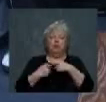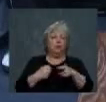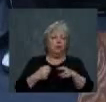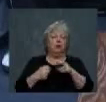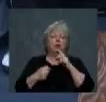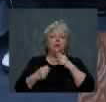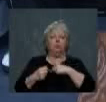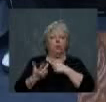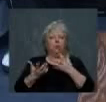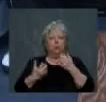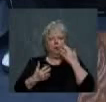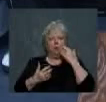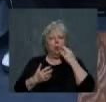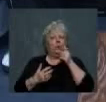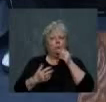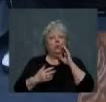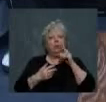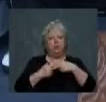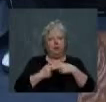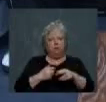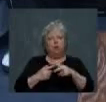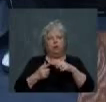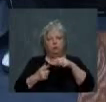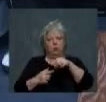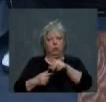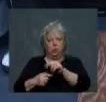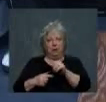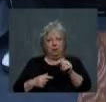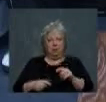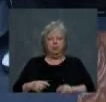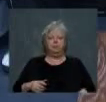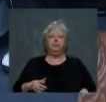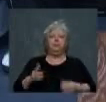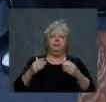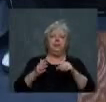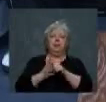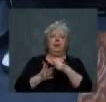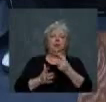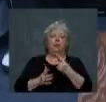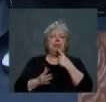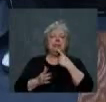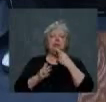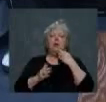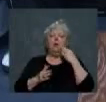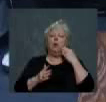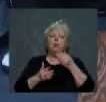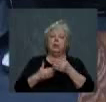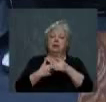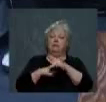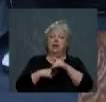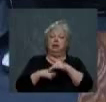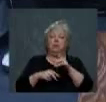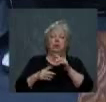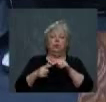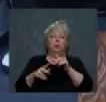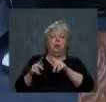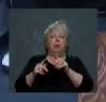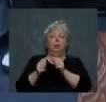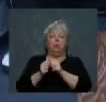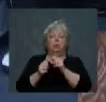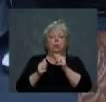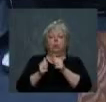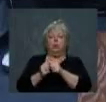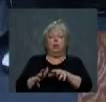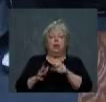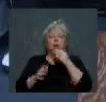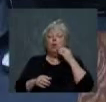hereby requested. Page 1 states the home is available to those who are homeless or with drug and